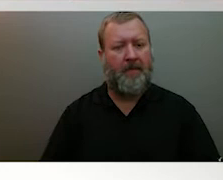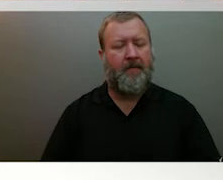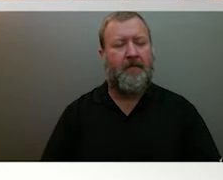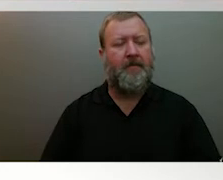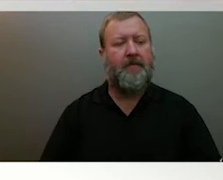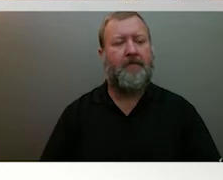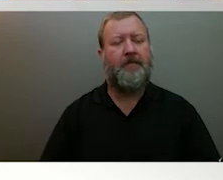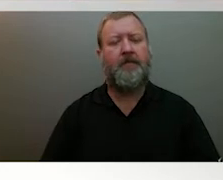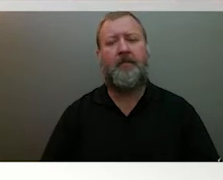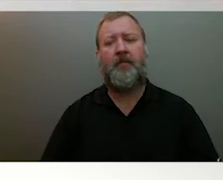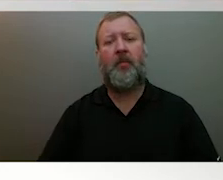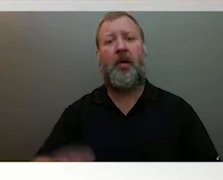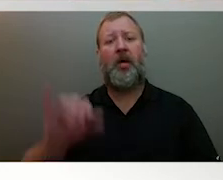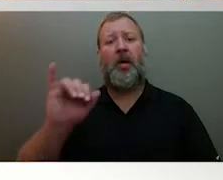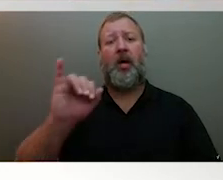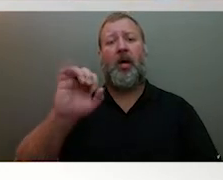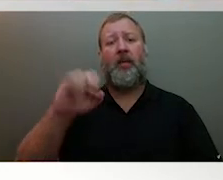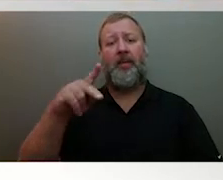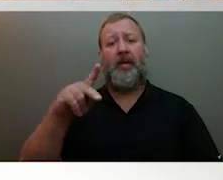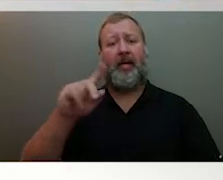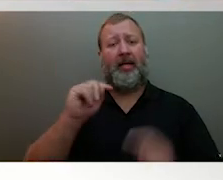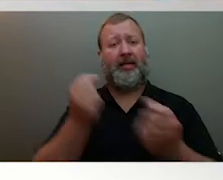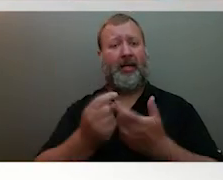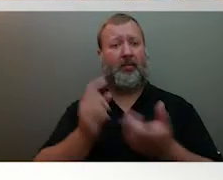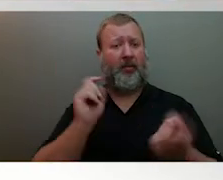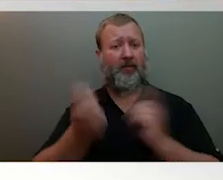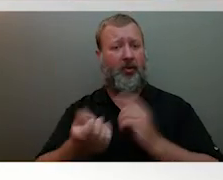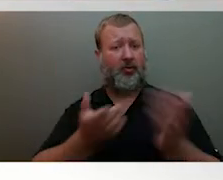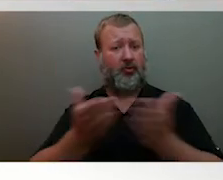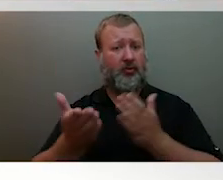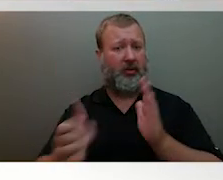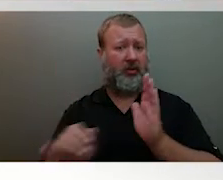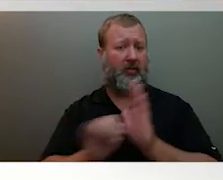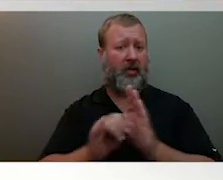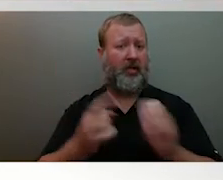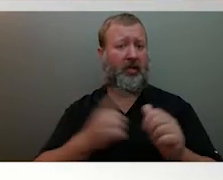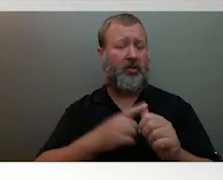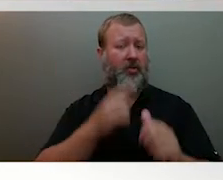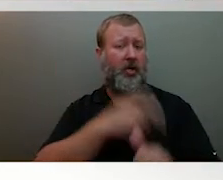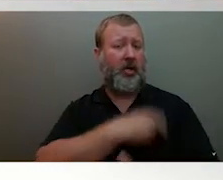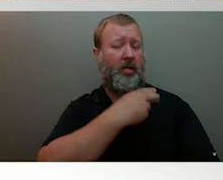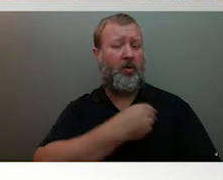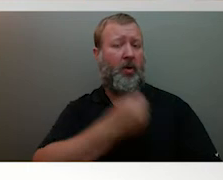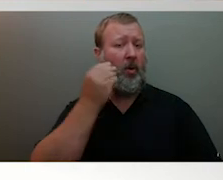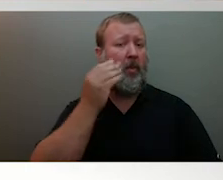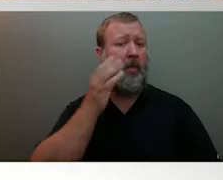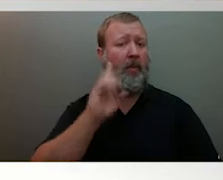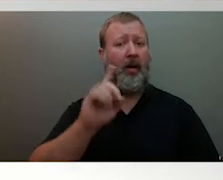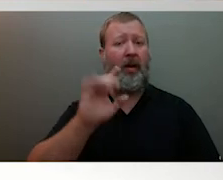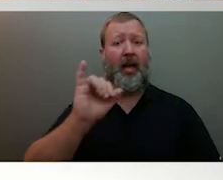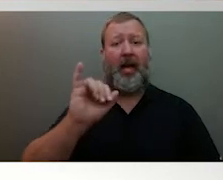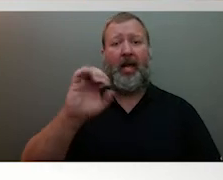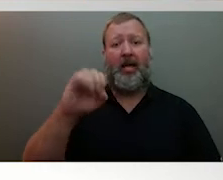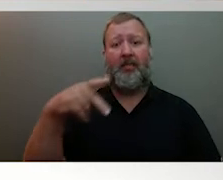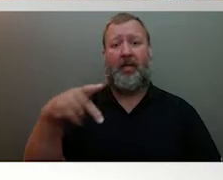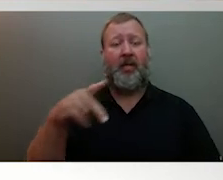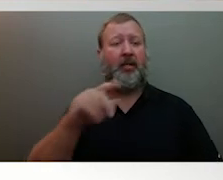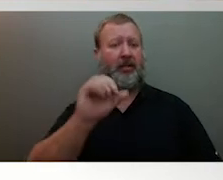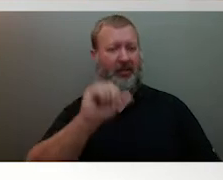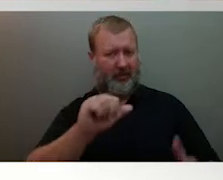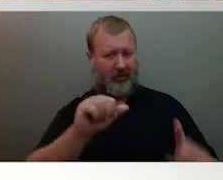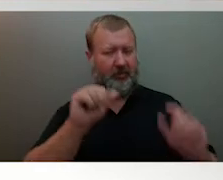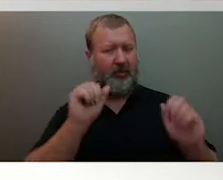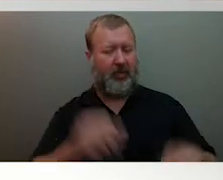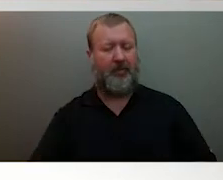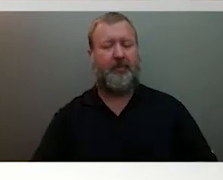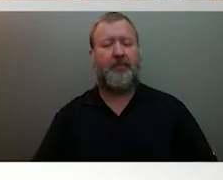May the IEP team revise the services identified on the initial hospital homebound IEP? Yes. The special education